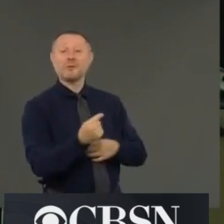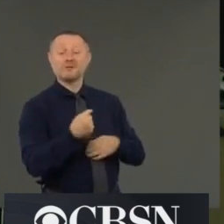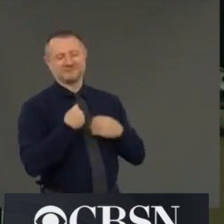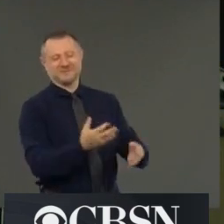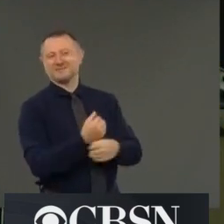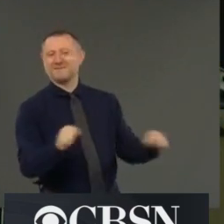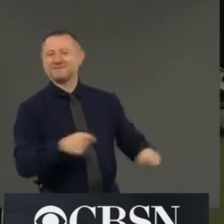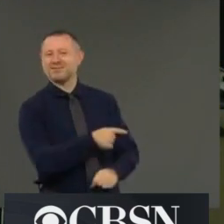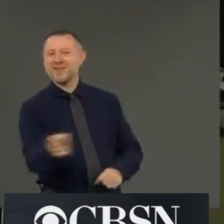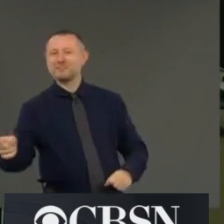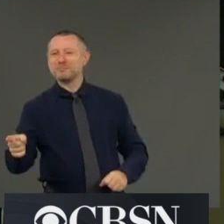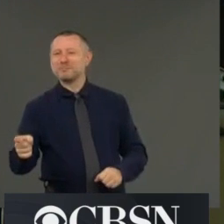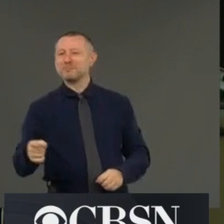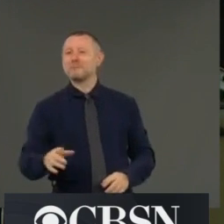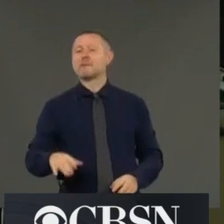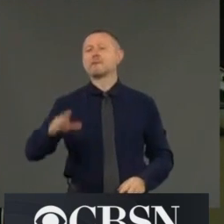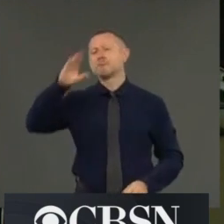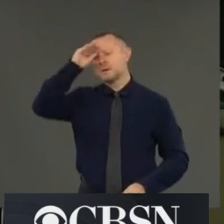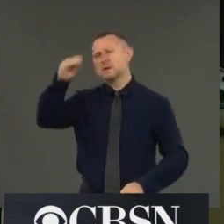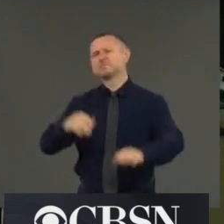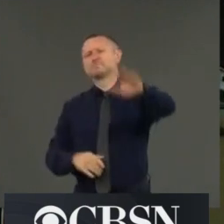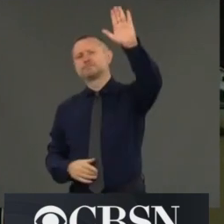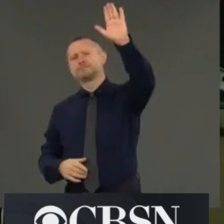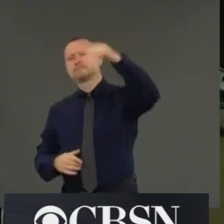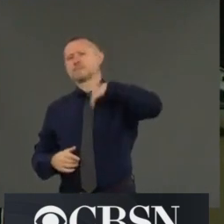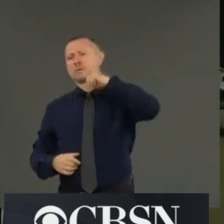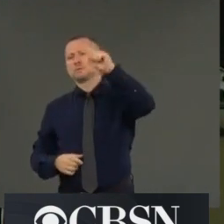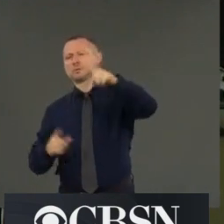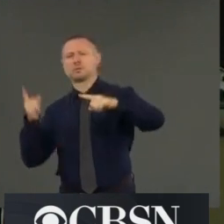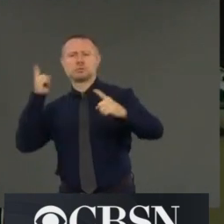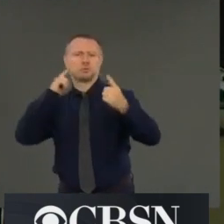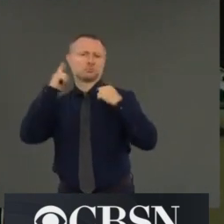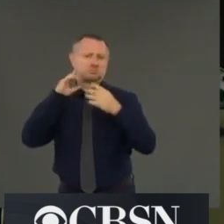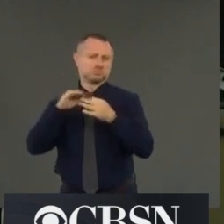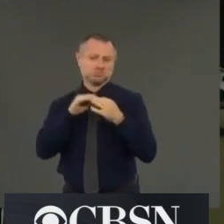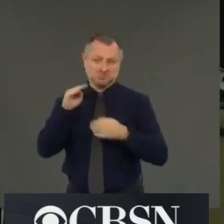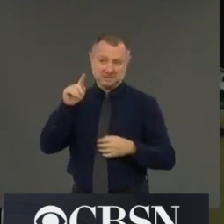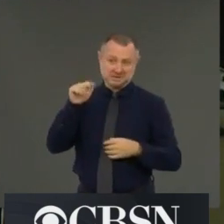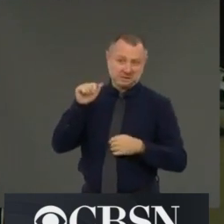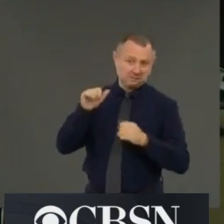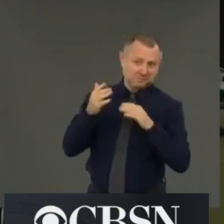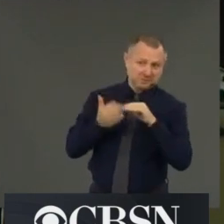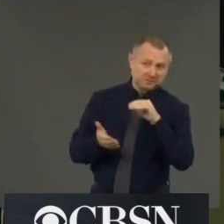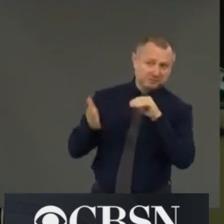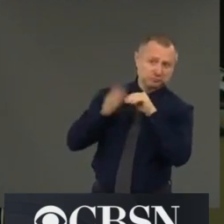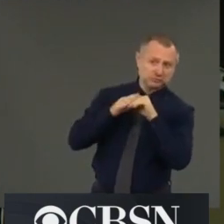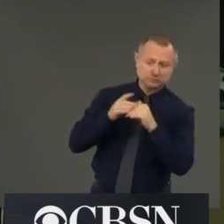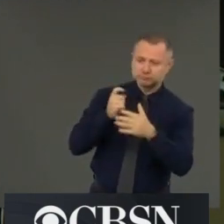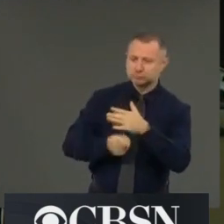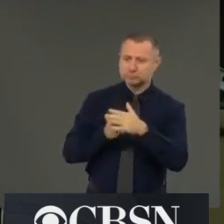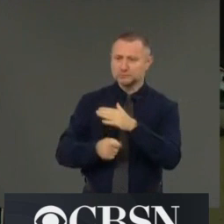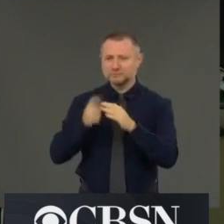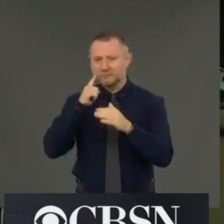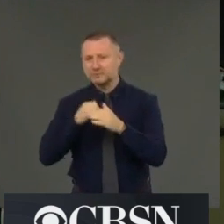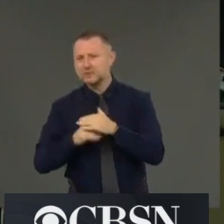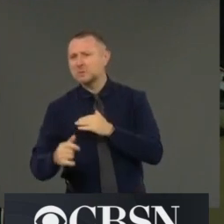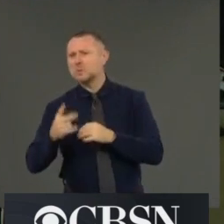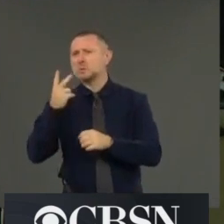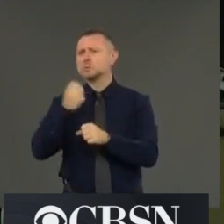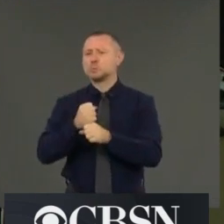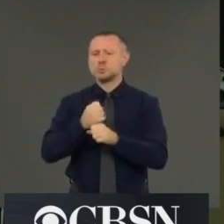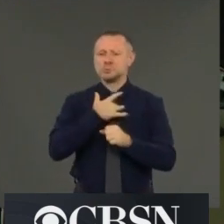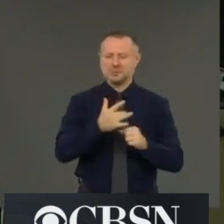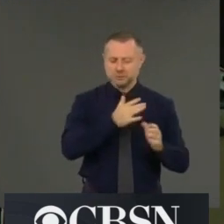On the table, the MTA has said is fare hikes above what was already planned. They have this 2-year cycle where every 2 years they raise fares